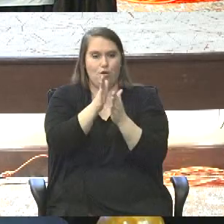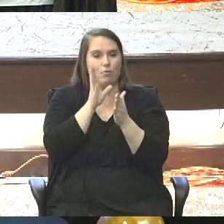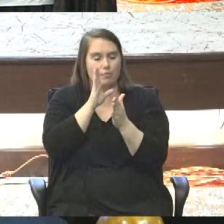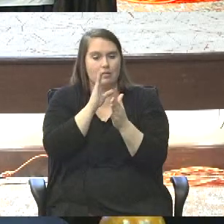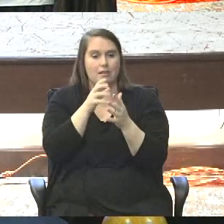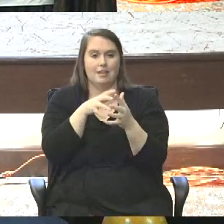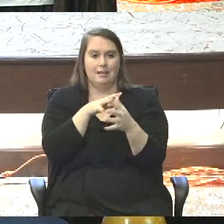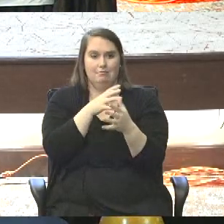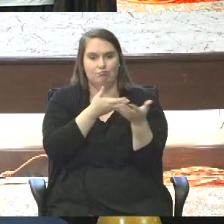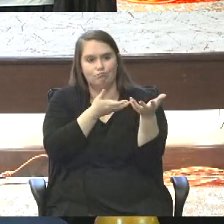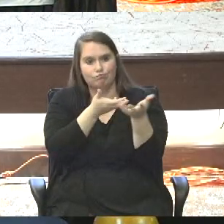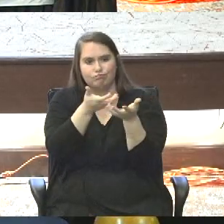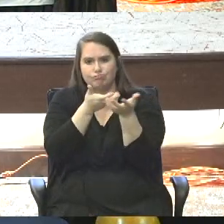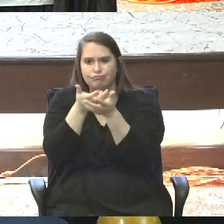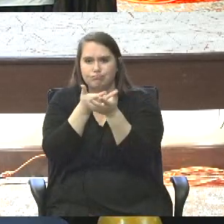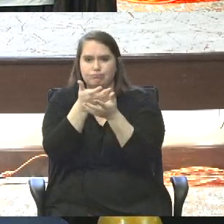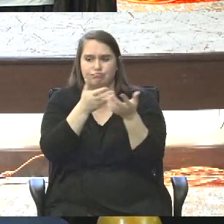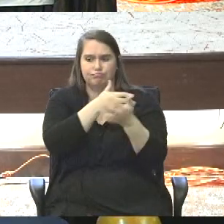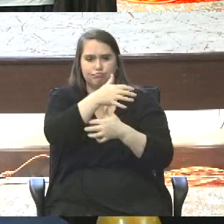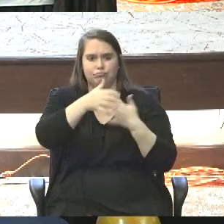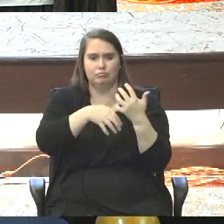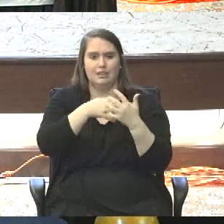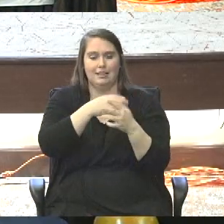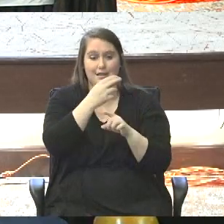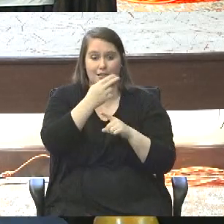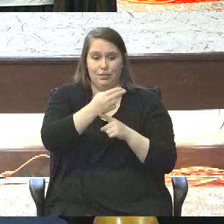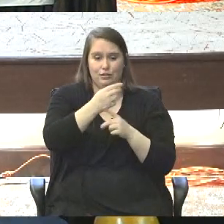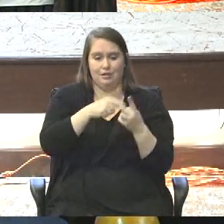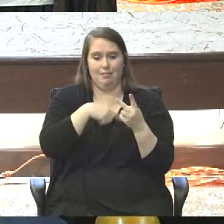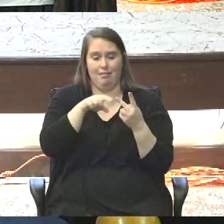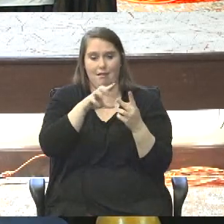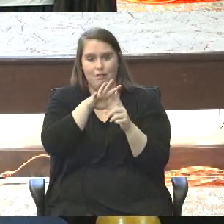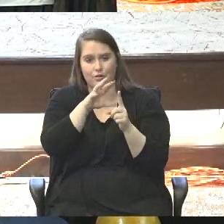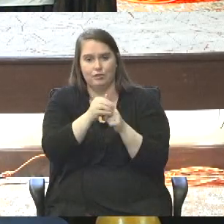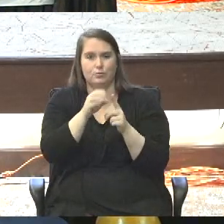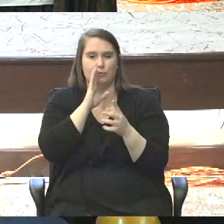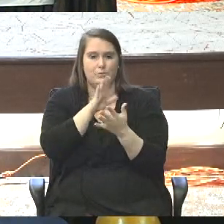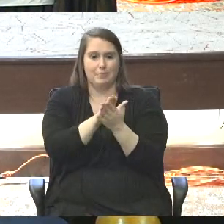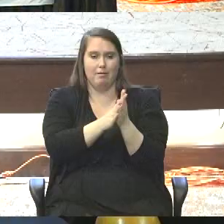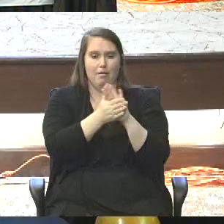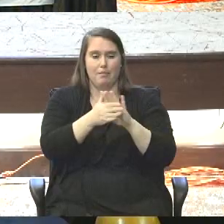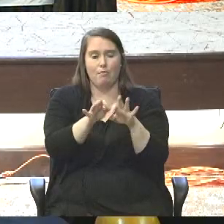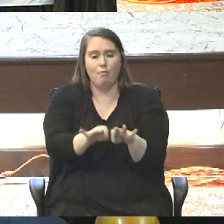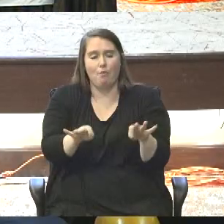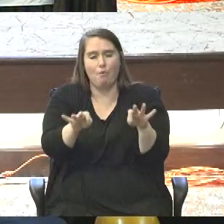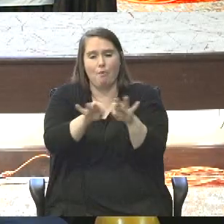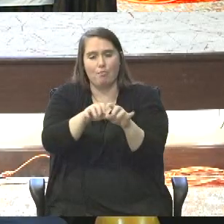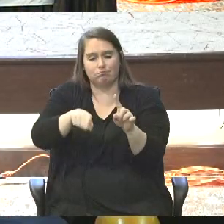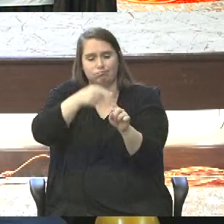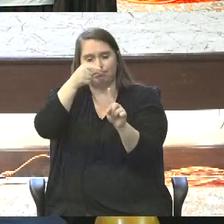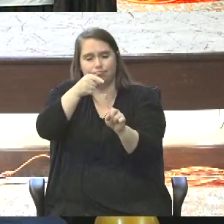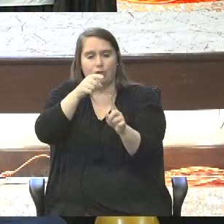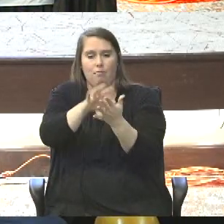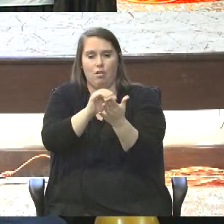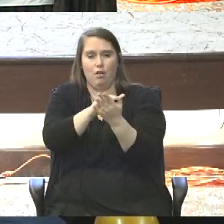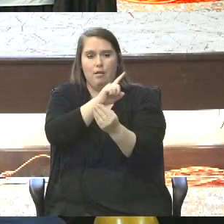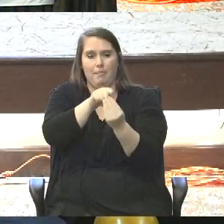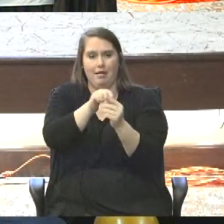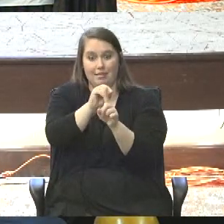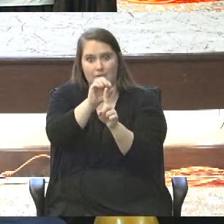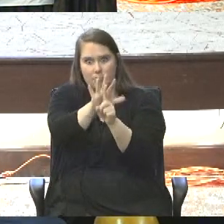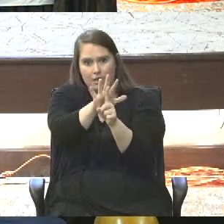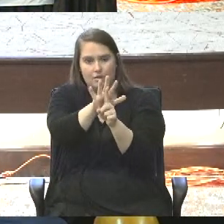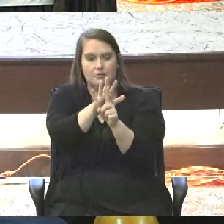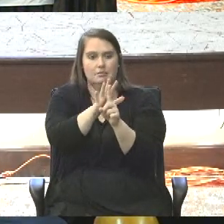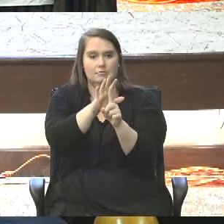our history and our heritage, and it will become a focal point in them learning about the impacts and the people that built